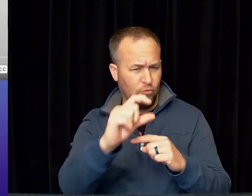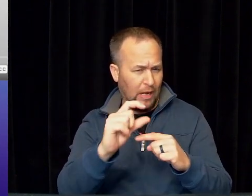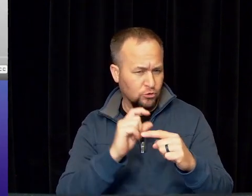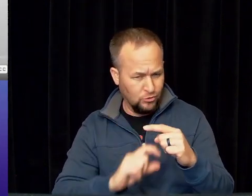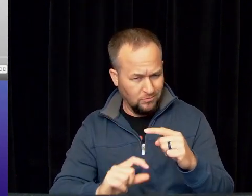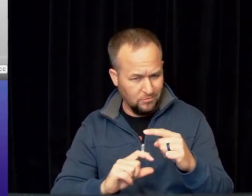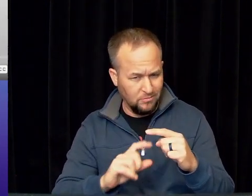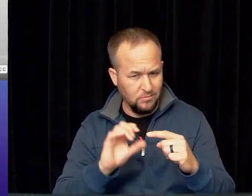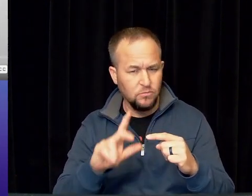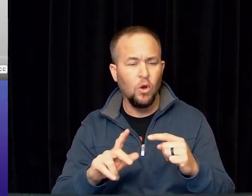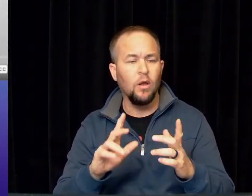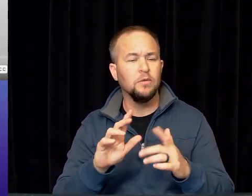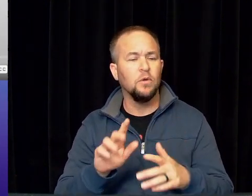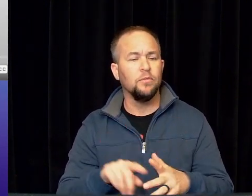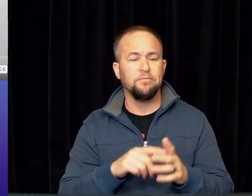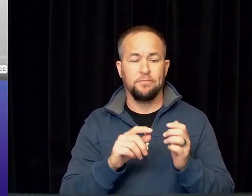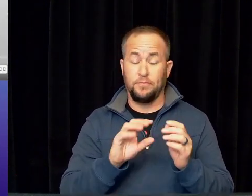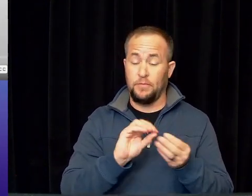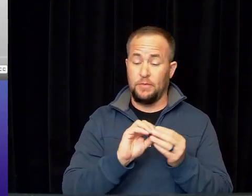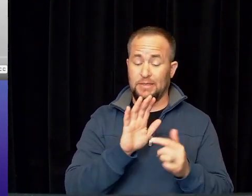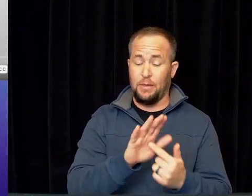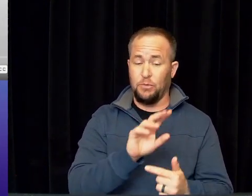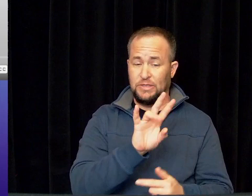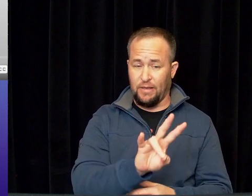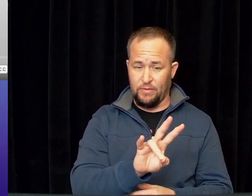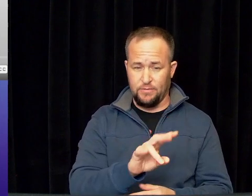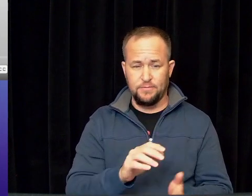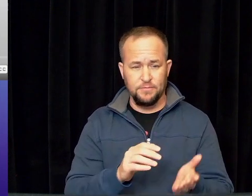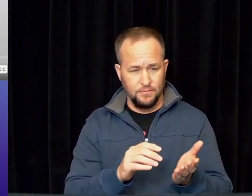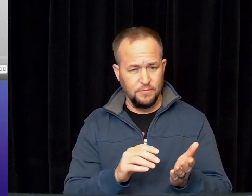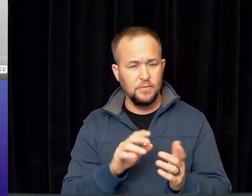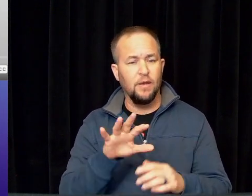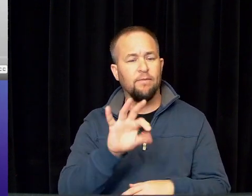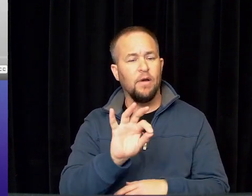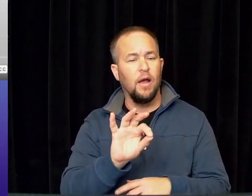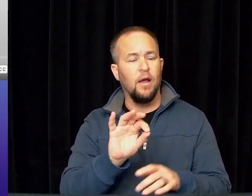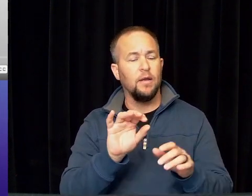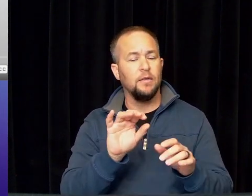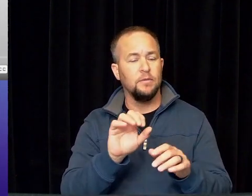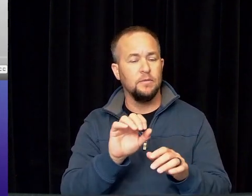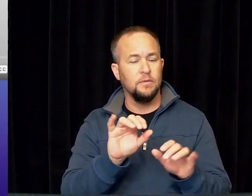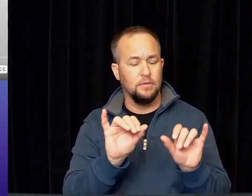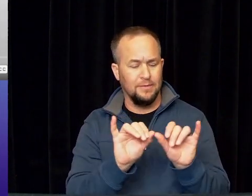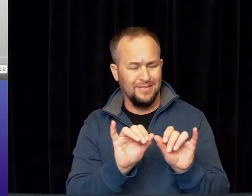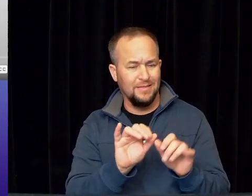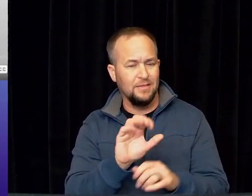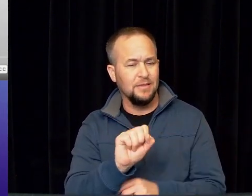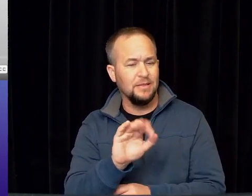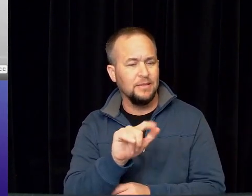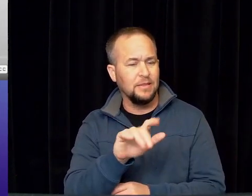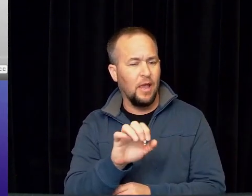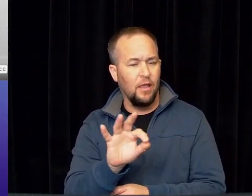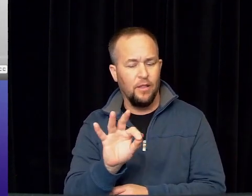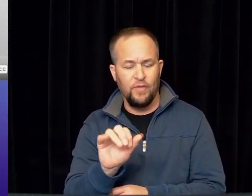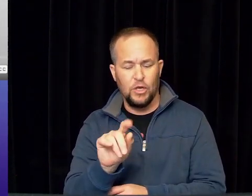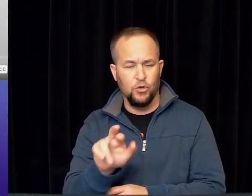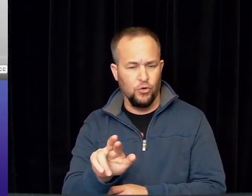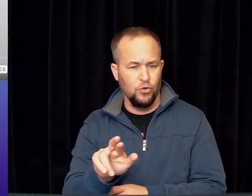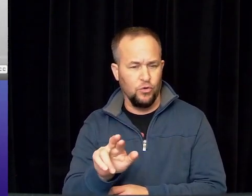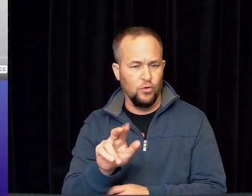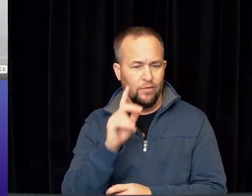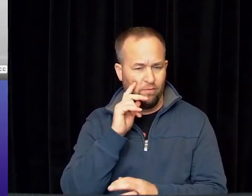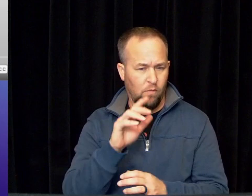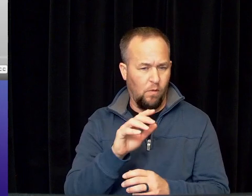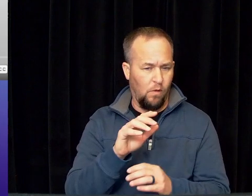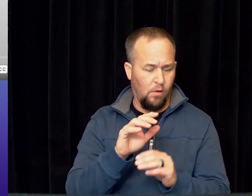Example 7, find the scale factor of a model sailboat if the scale is 1 inch to 6 feet. So again, we're sticking